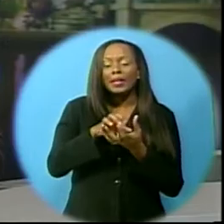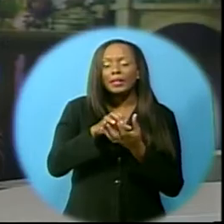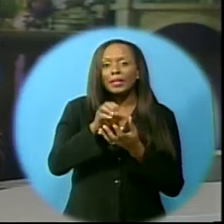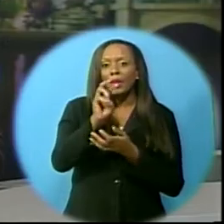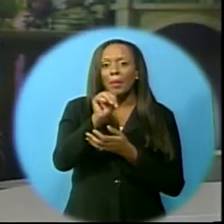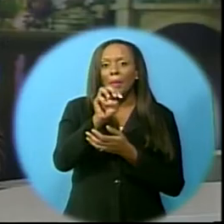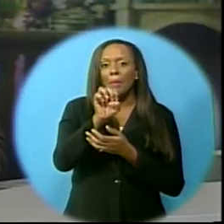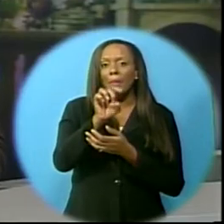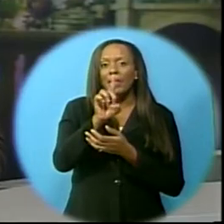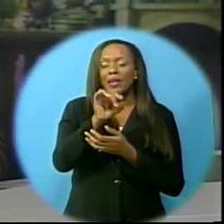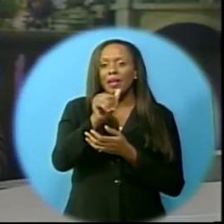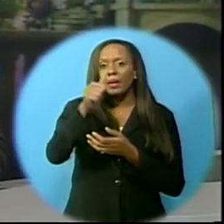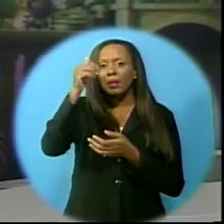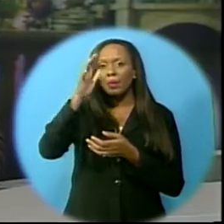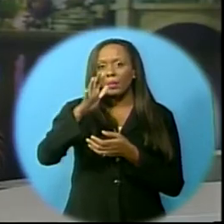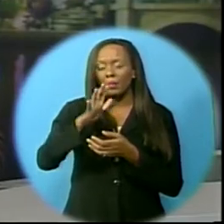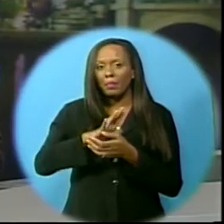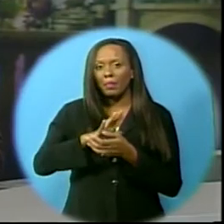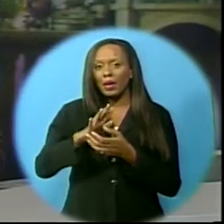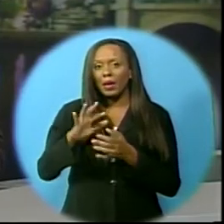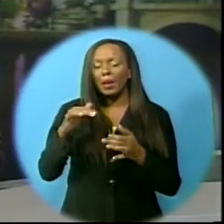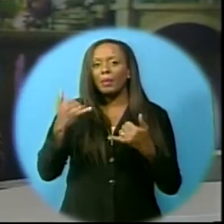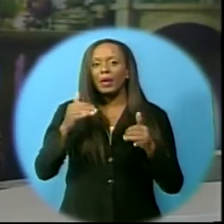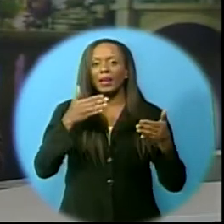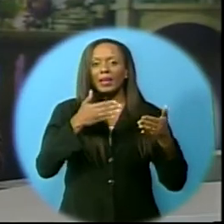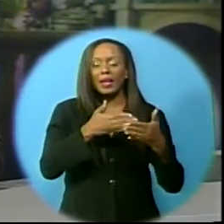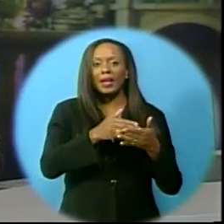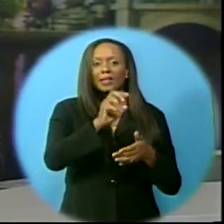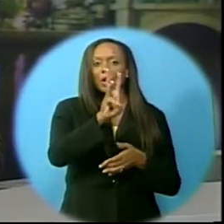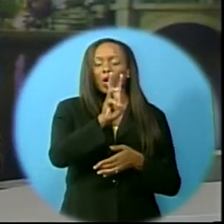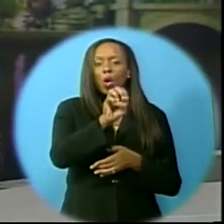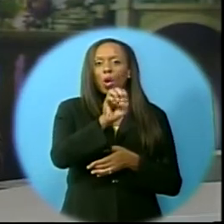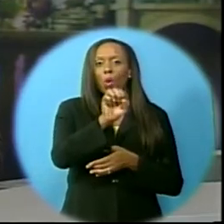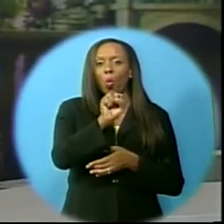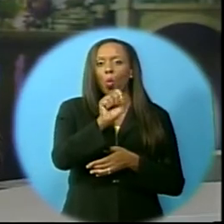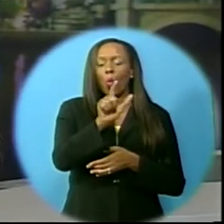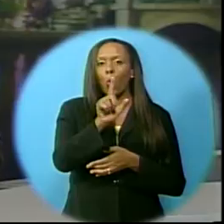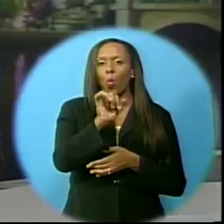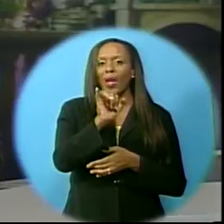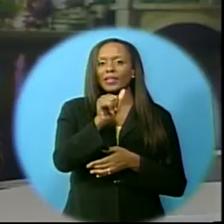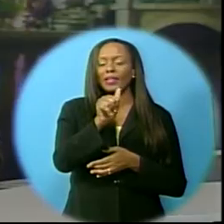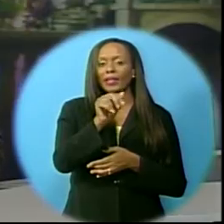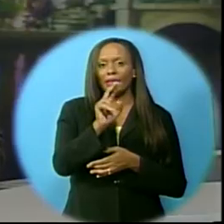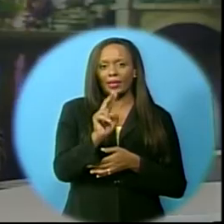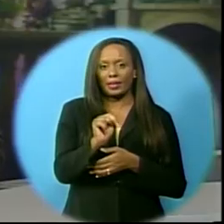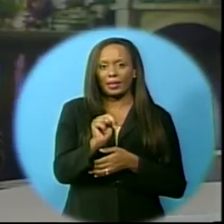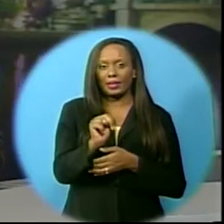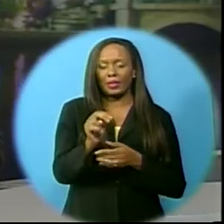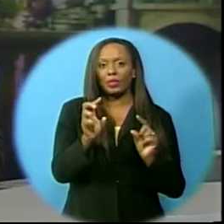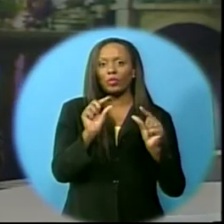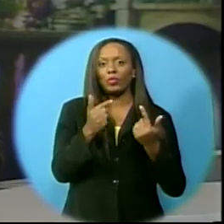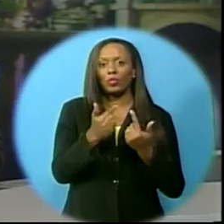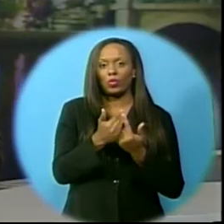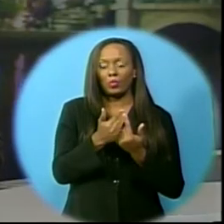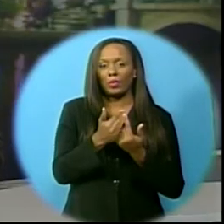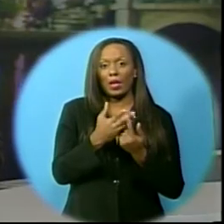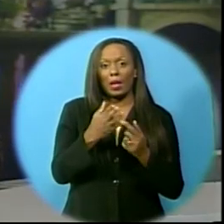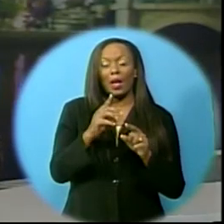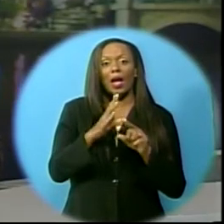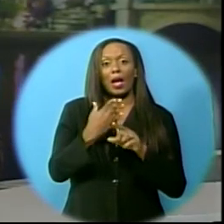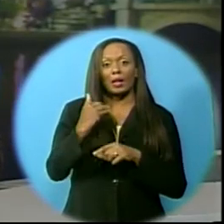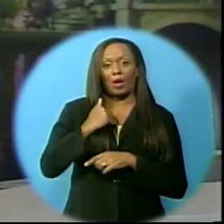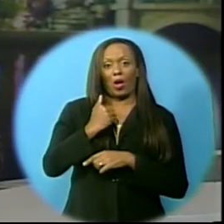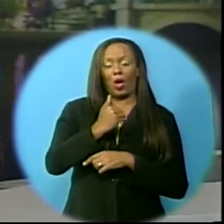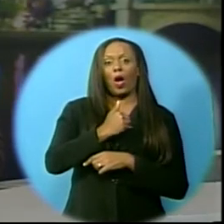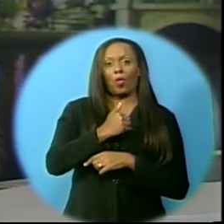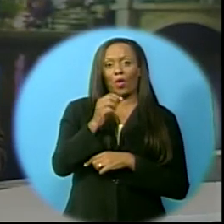of Barbados took on a Wesleyan Select 11 in their annual T20 tape ball clash recently, and it was our guys who came out on top